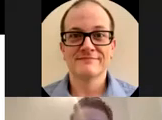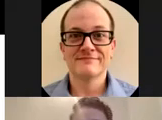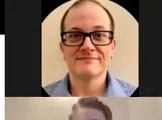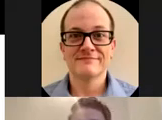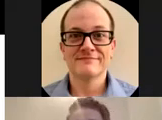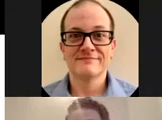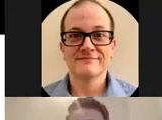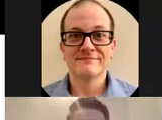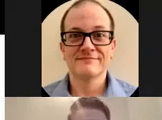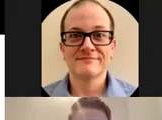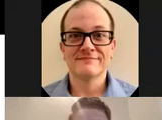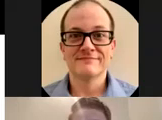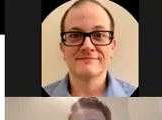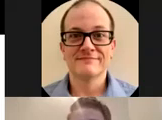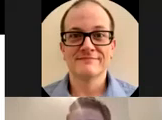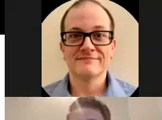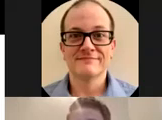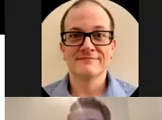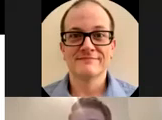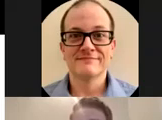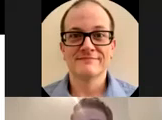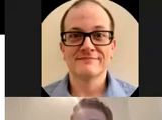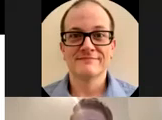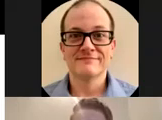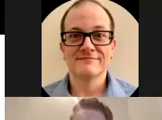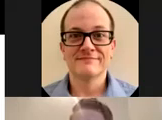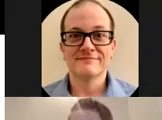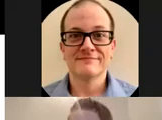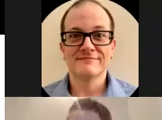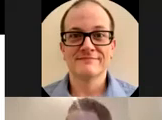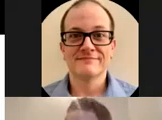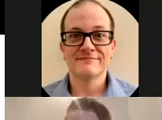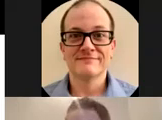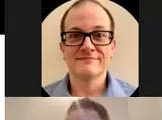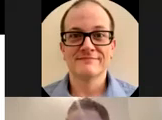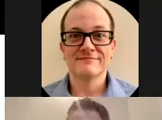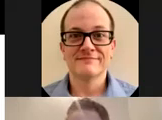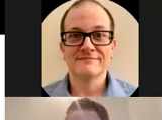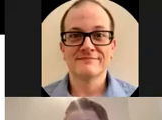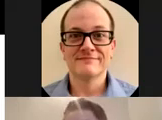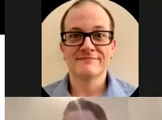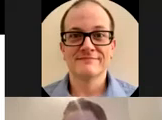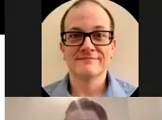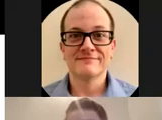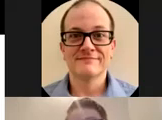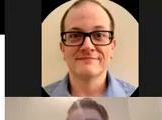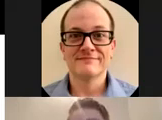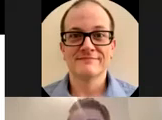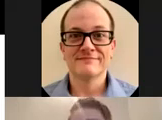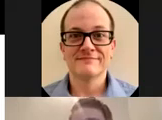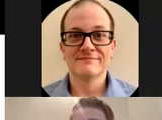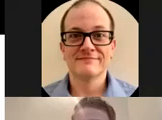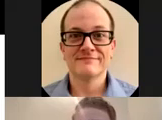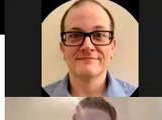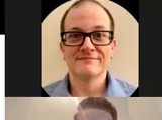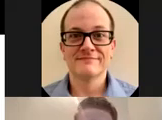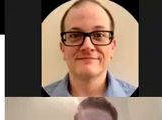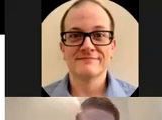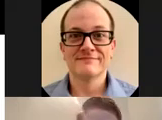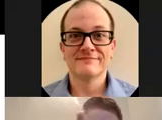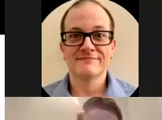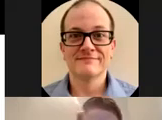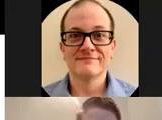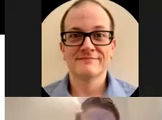must be someone with an MD, a PhD, or a PsyD, which most therapists are not, and that can be more expensive and harder to find depending on your